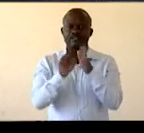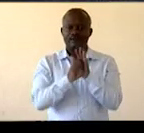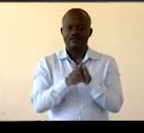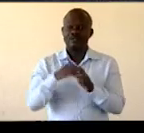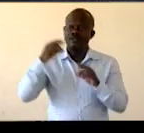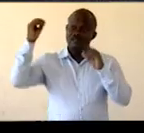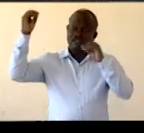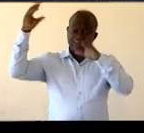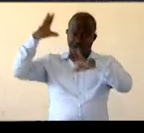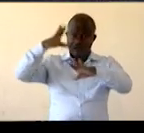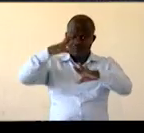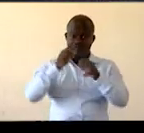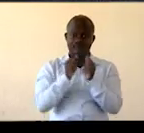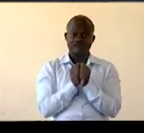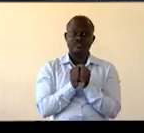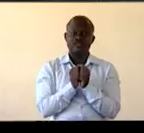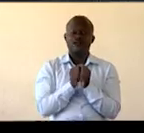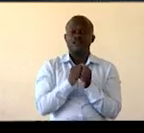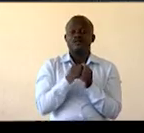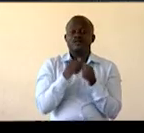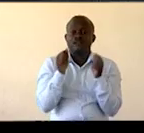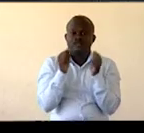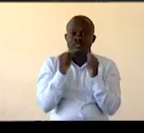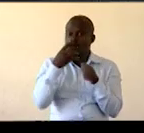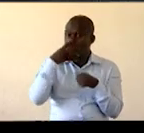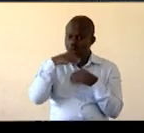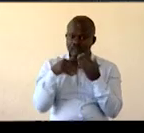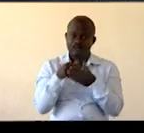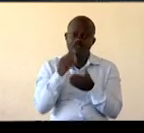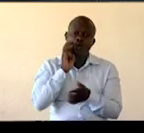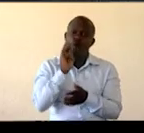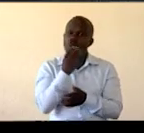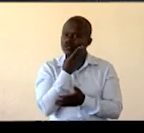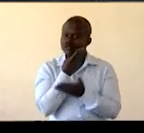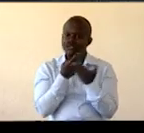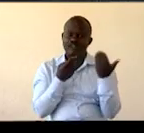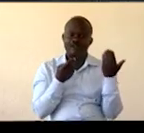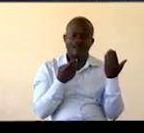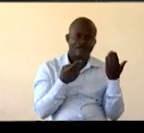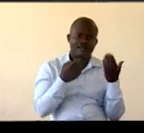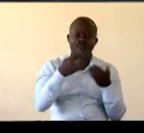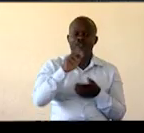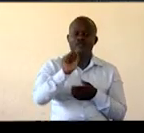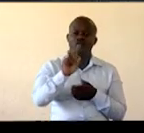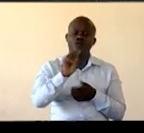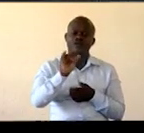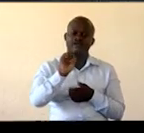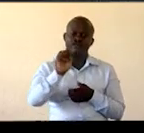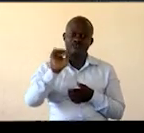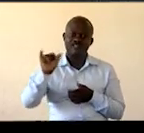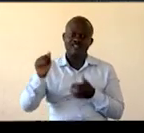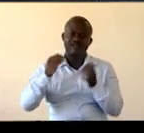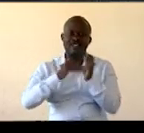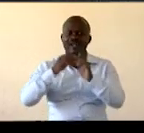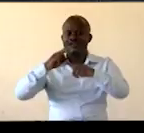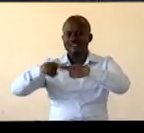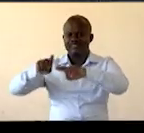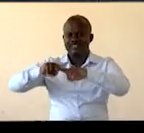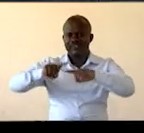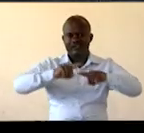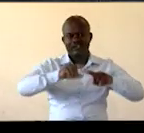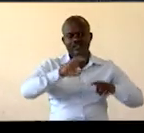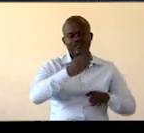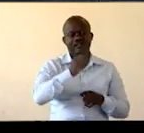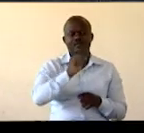sunlight, temperature, water, gravity, and different